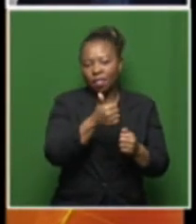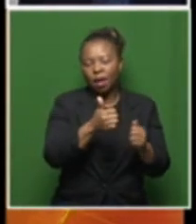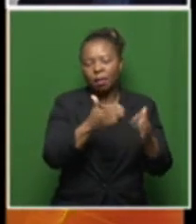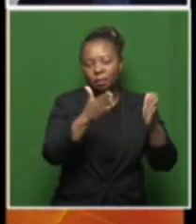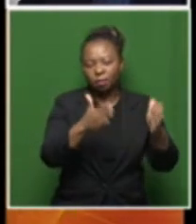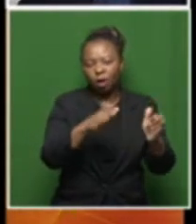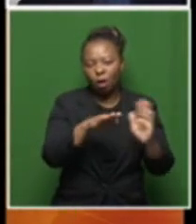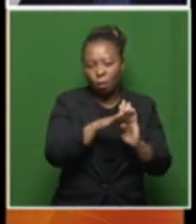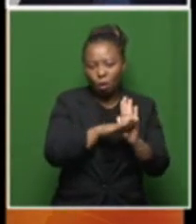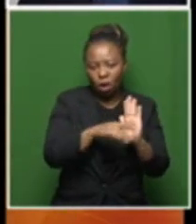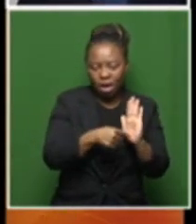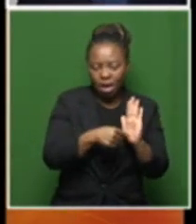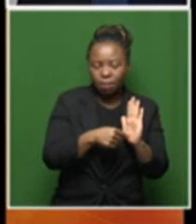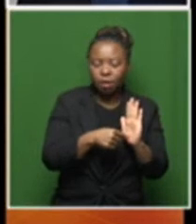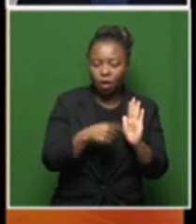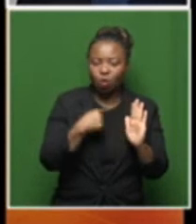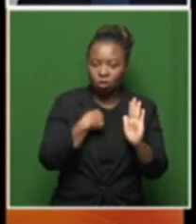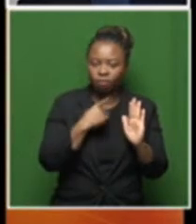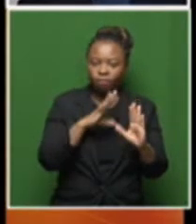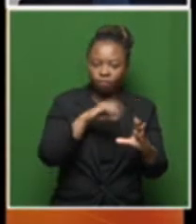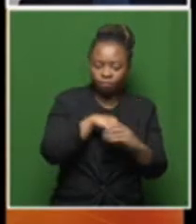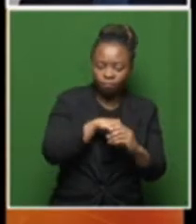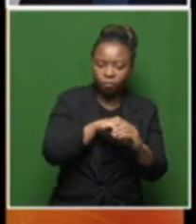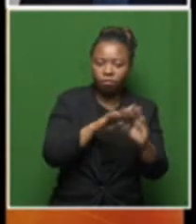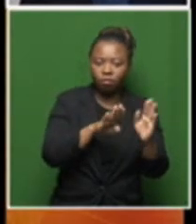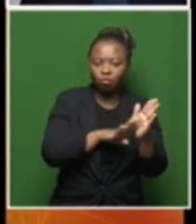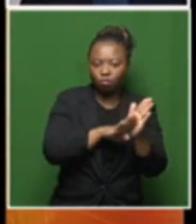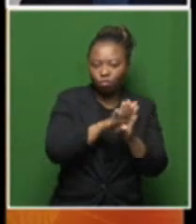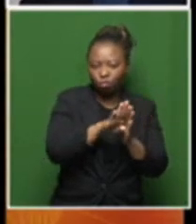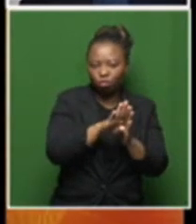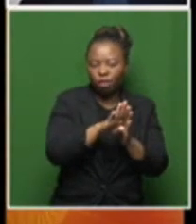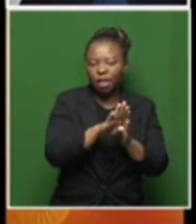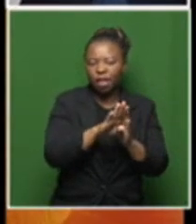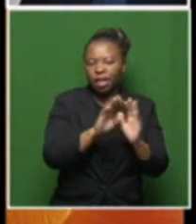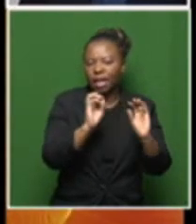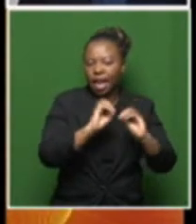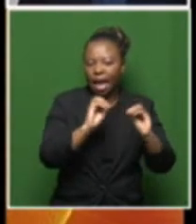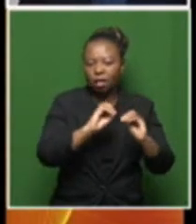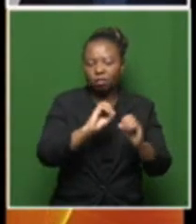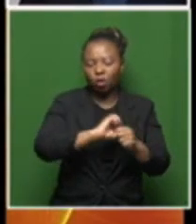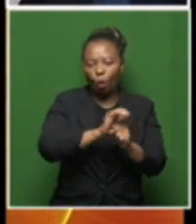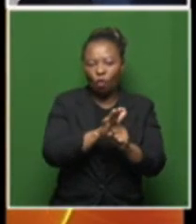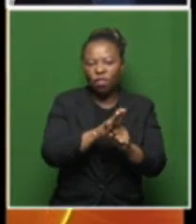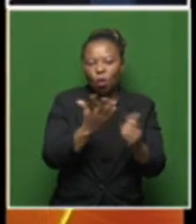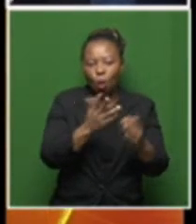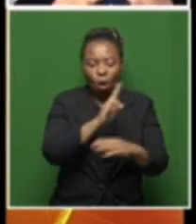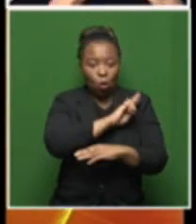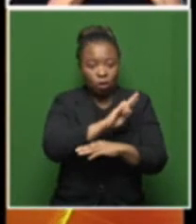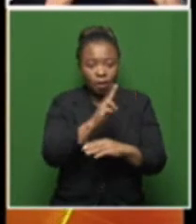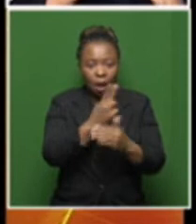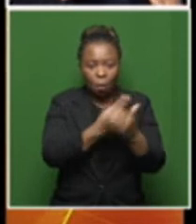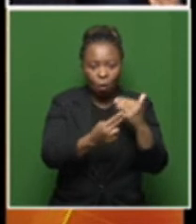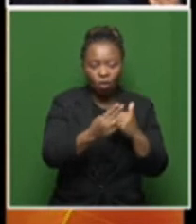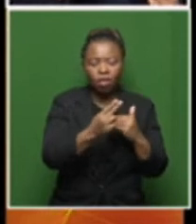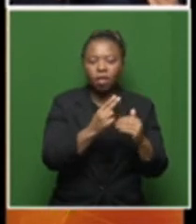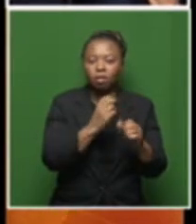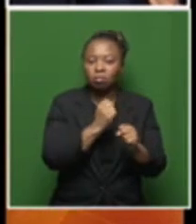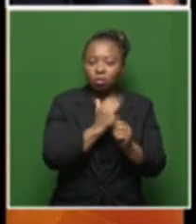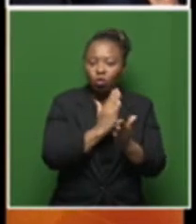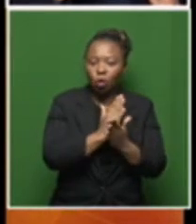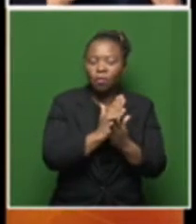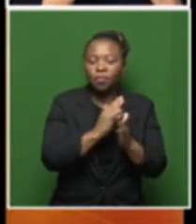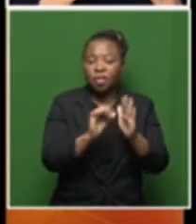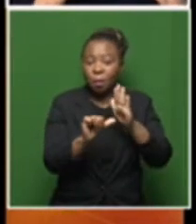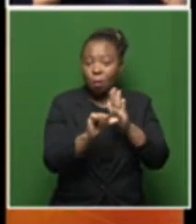capacity, we've been actively de-escalating non-COVID services, both in primary care and hospitals, to maintain absolutely essential